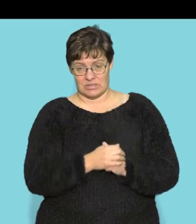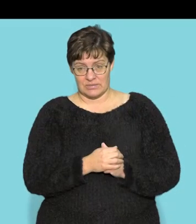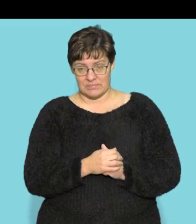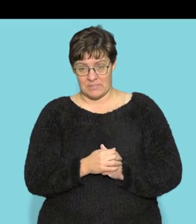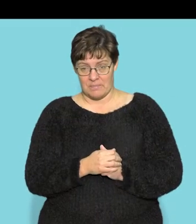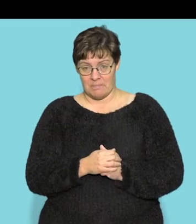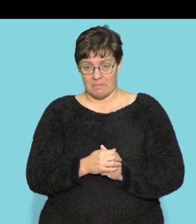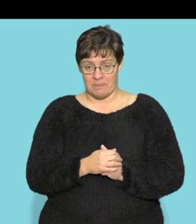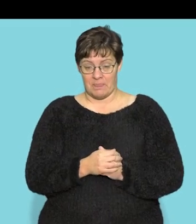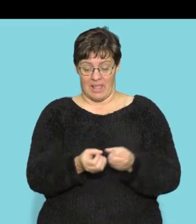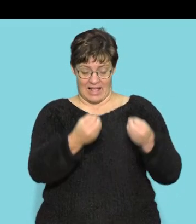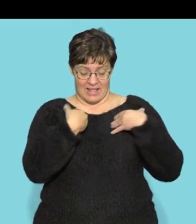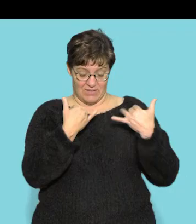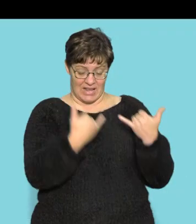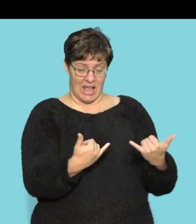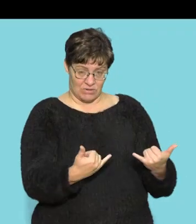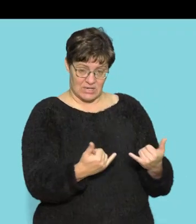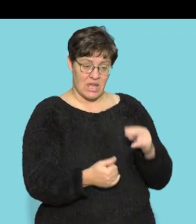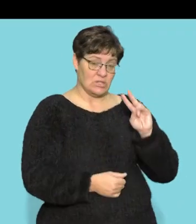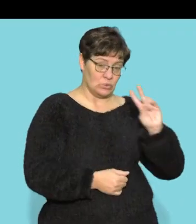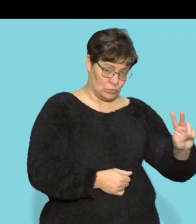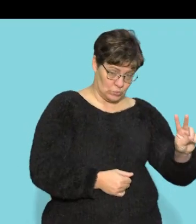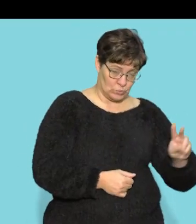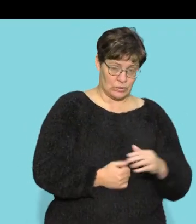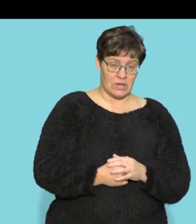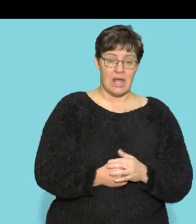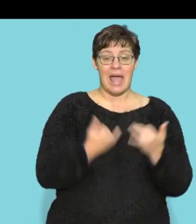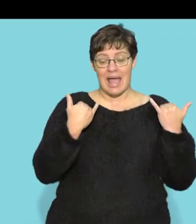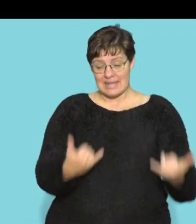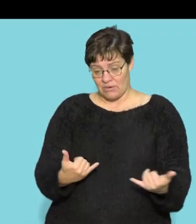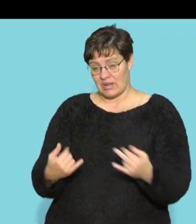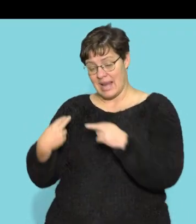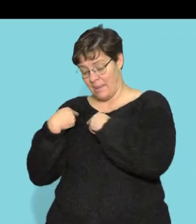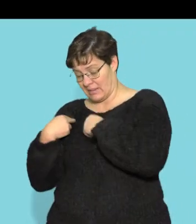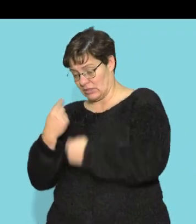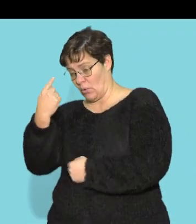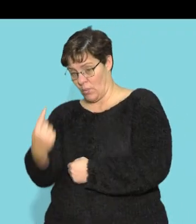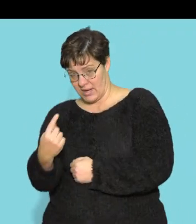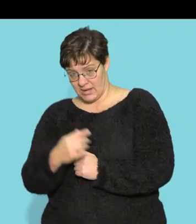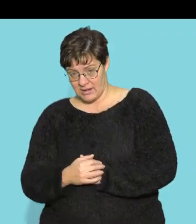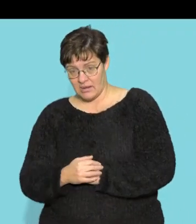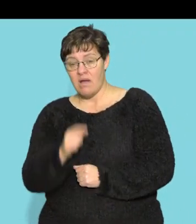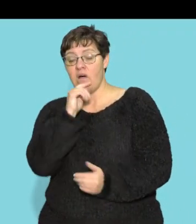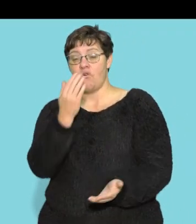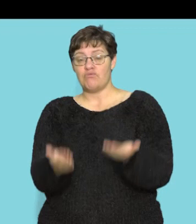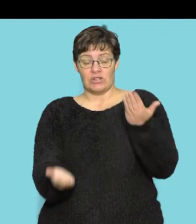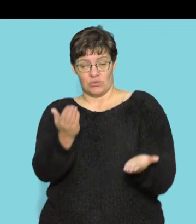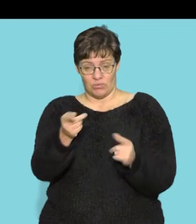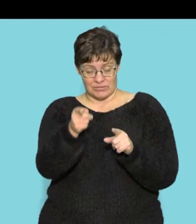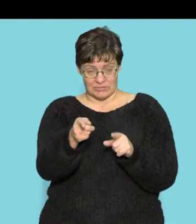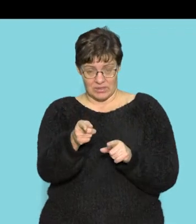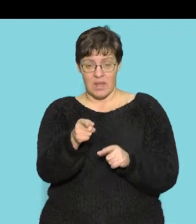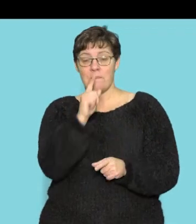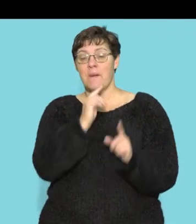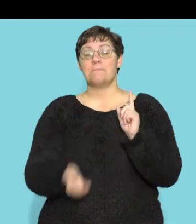given the current assets as 2, you know your current liabilities is 1, you can use that ratio to find